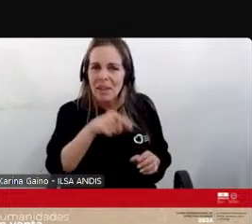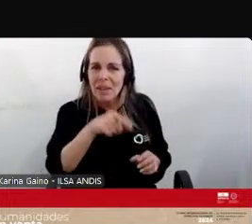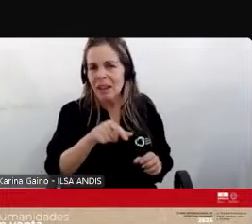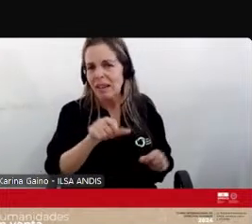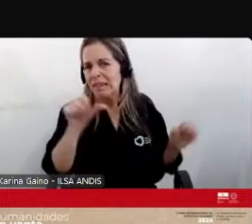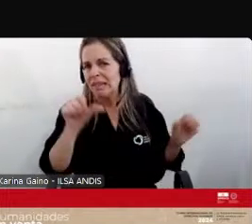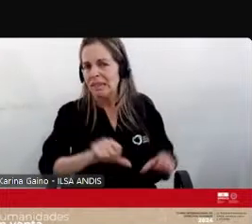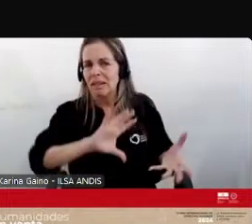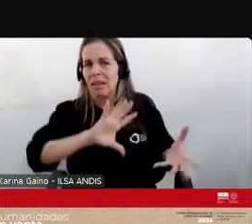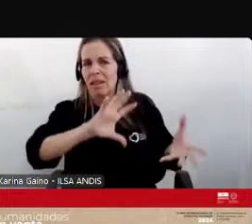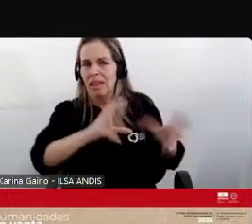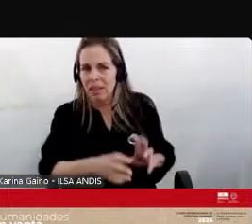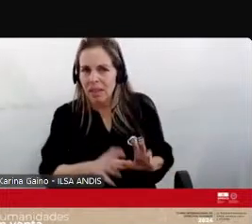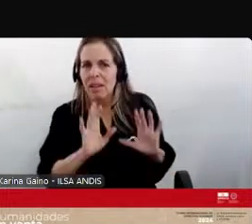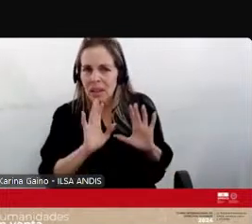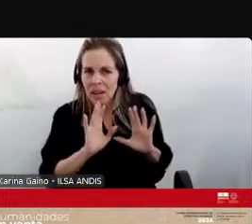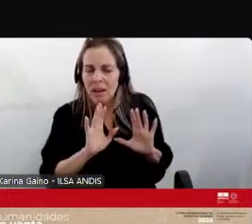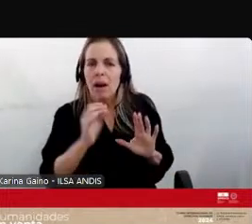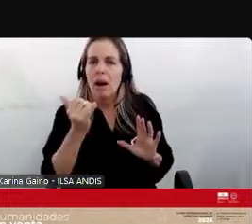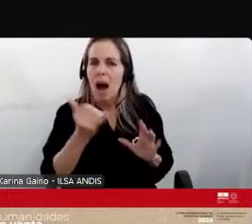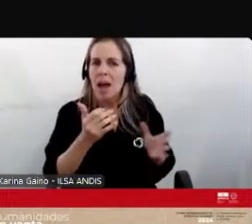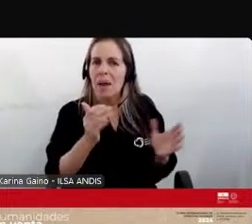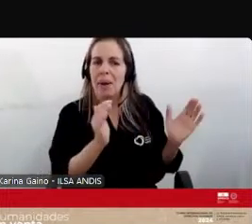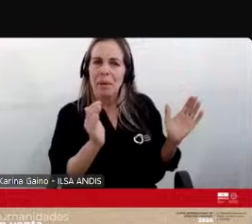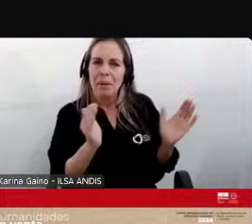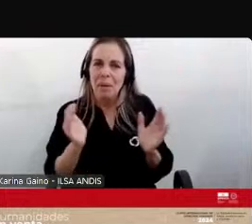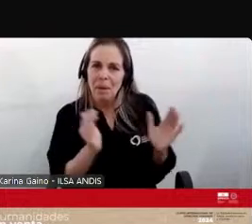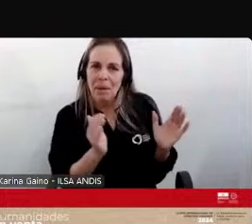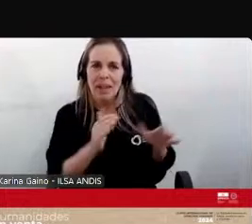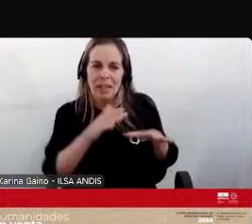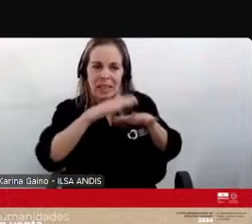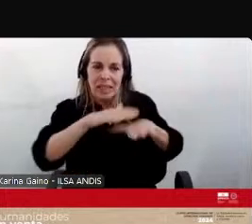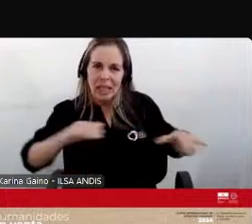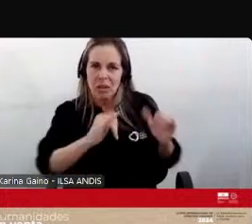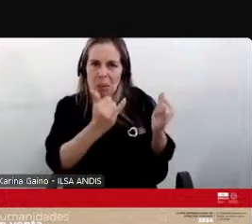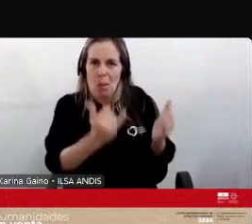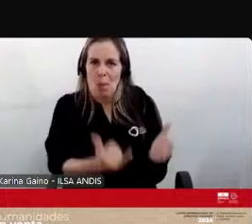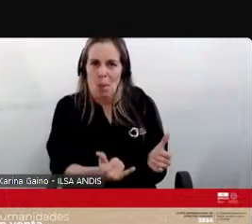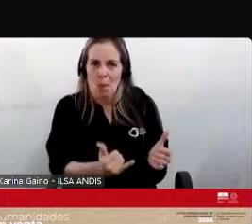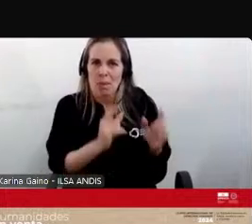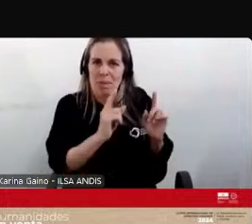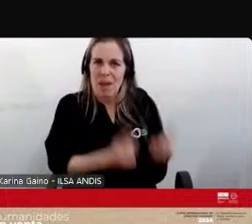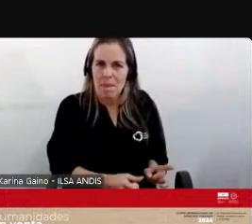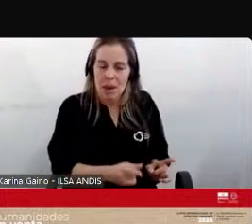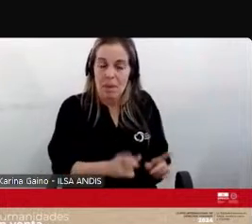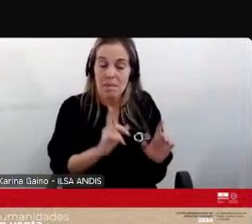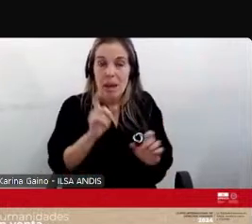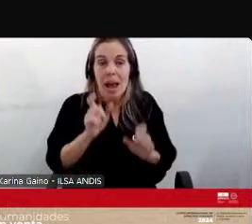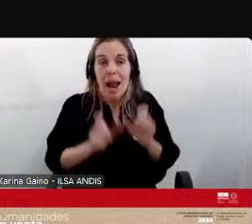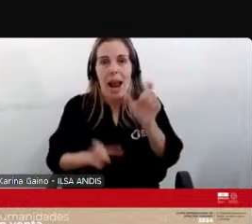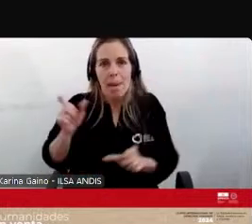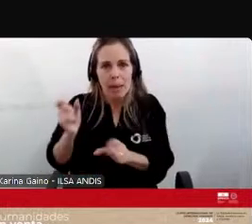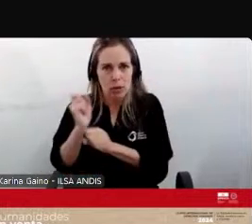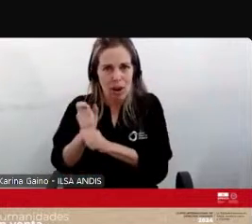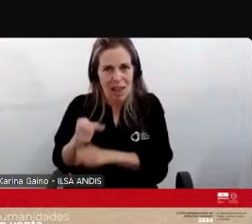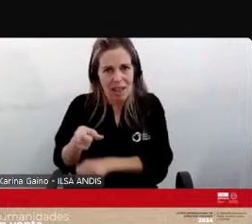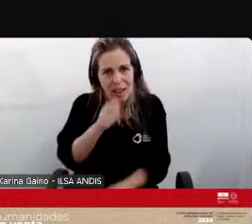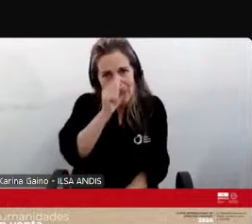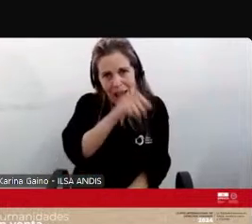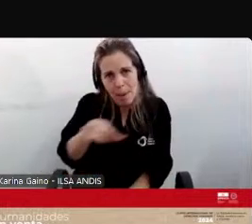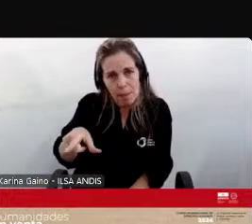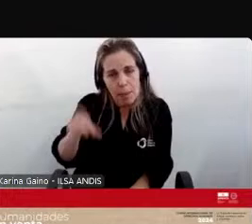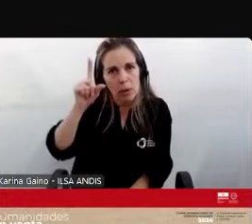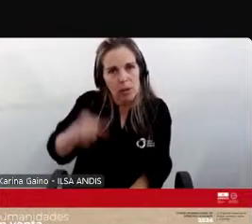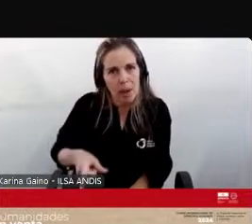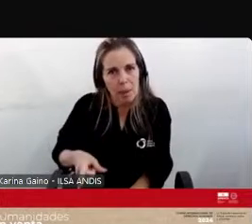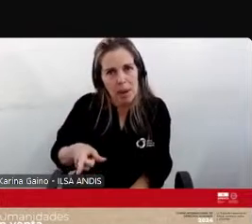workers in their workplaces are living in even worse conditions and provided with even less and less nutritional food. So lots of